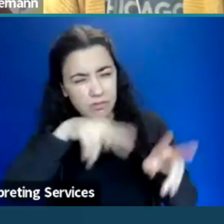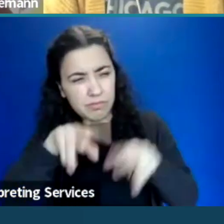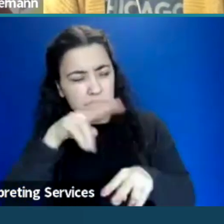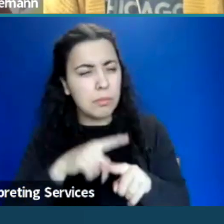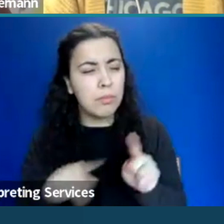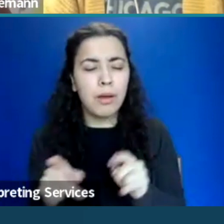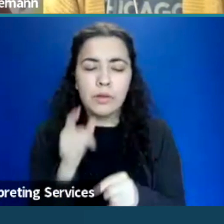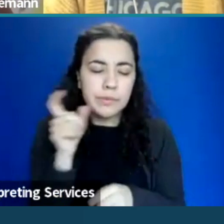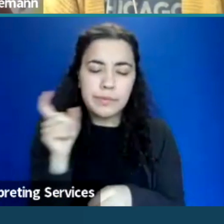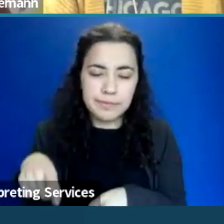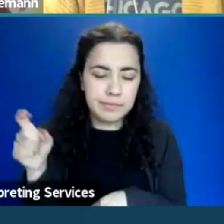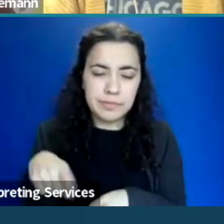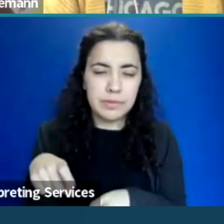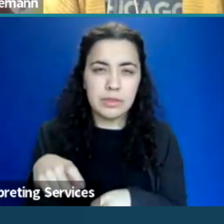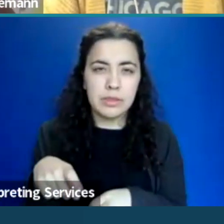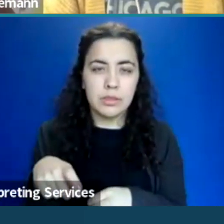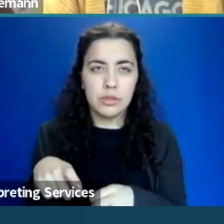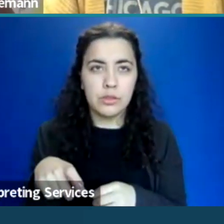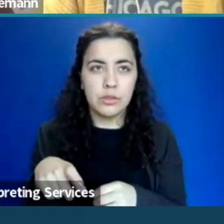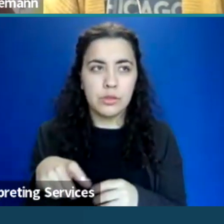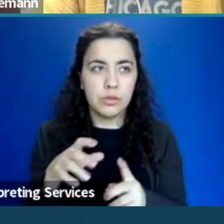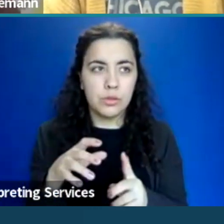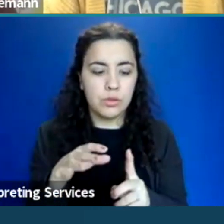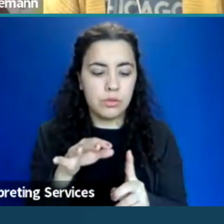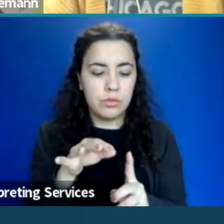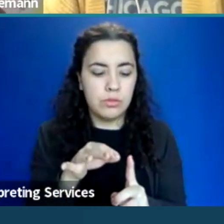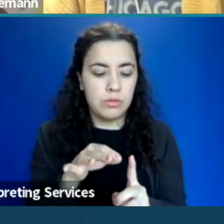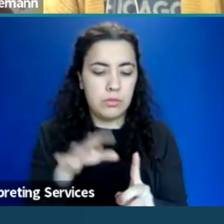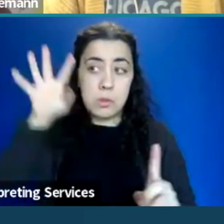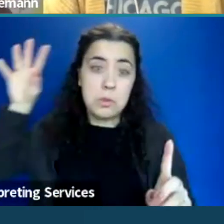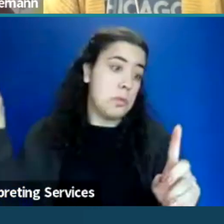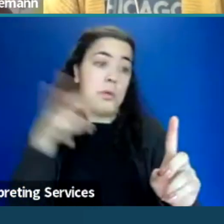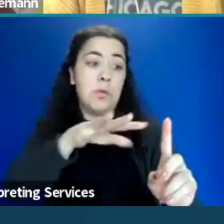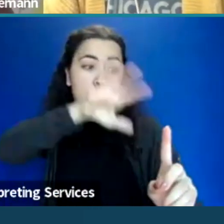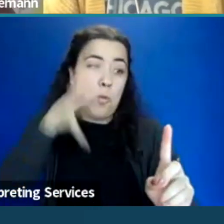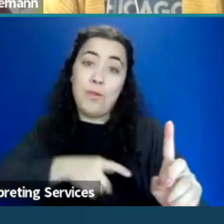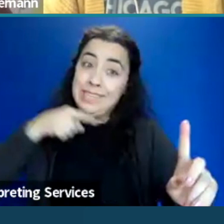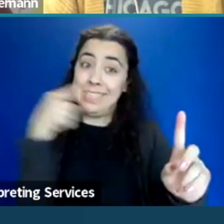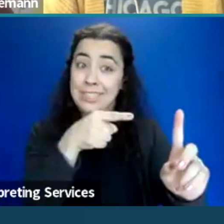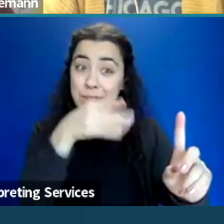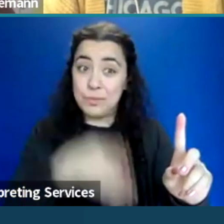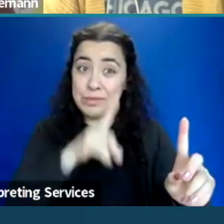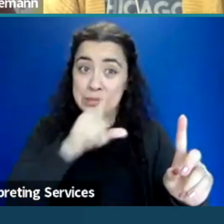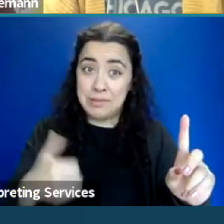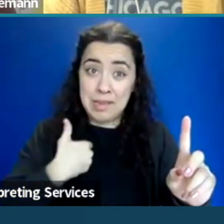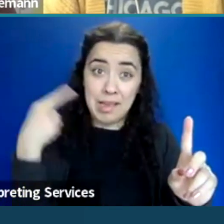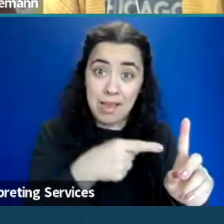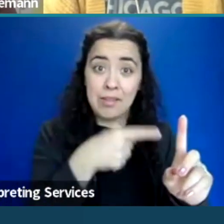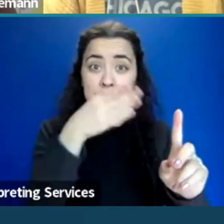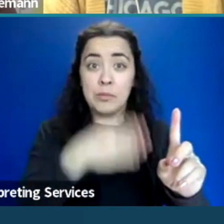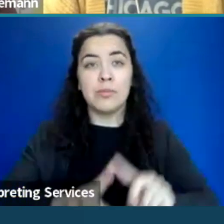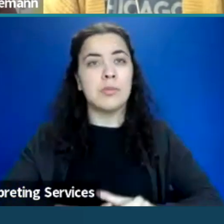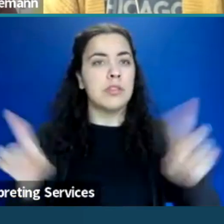necessarily other that person or, proclaim to the entire world, this person has a disability or this person is